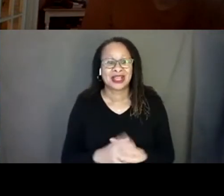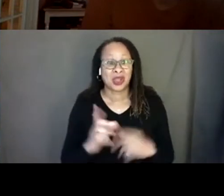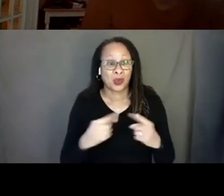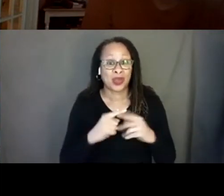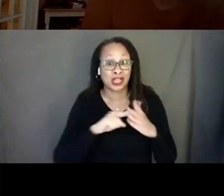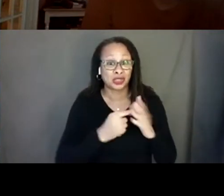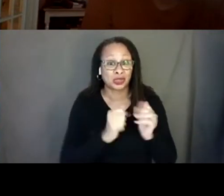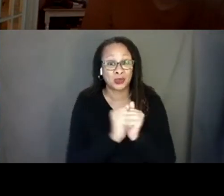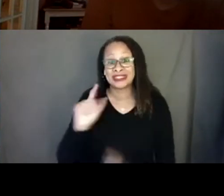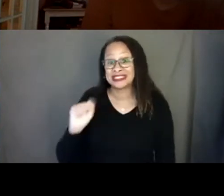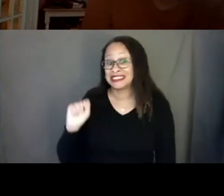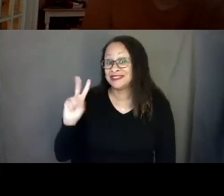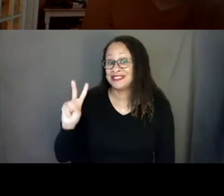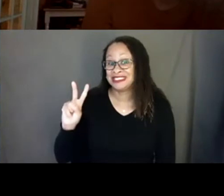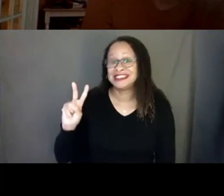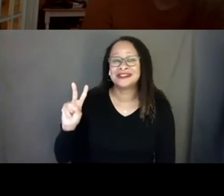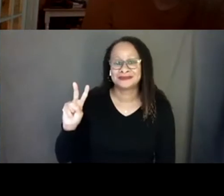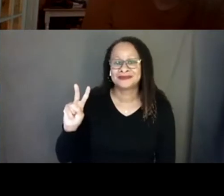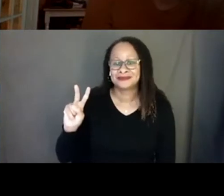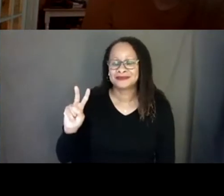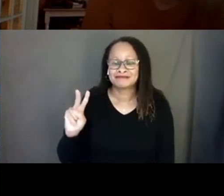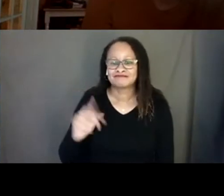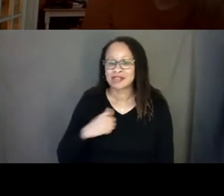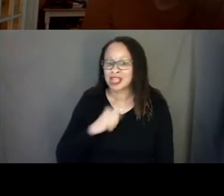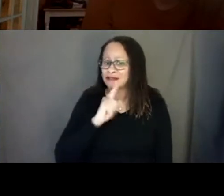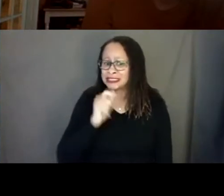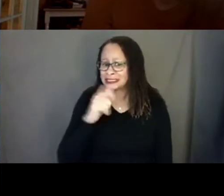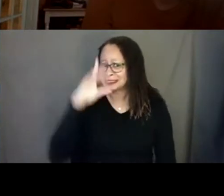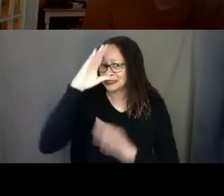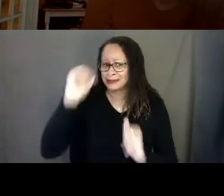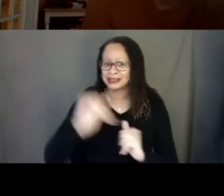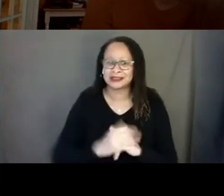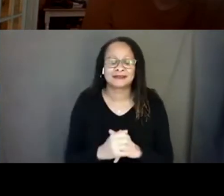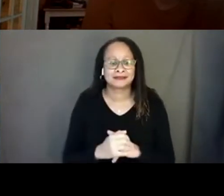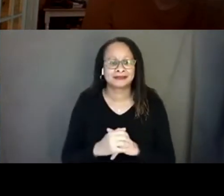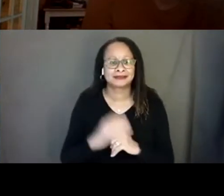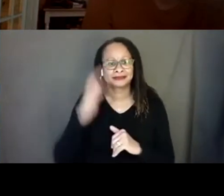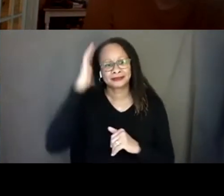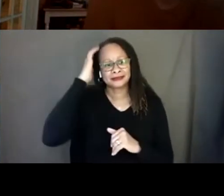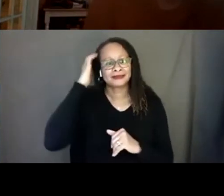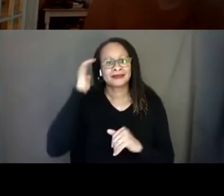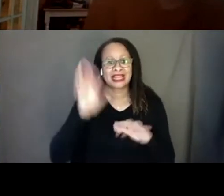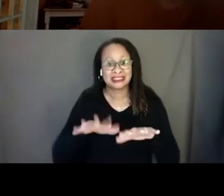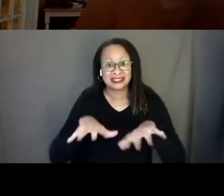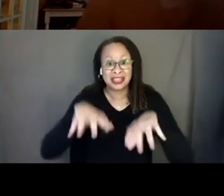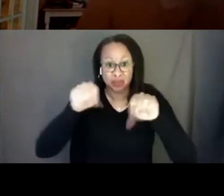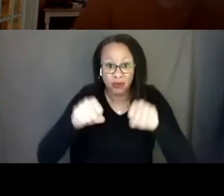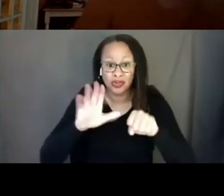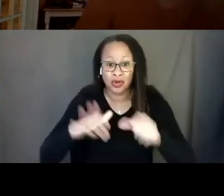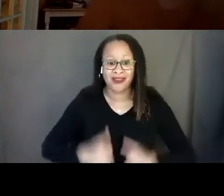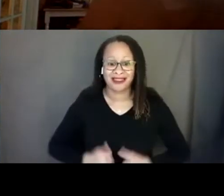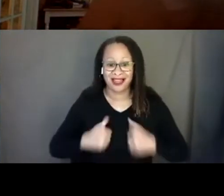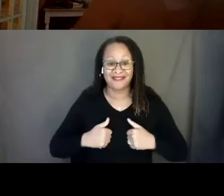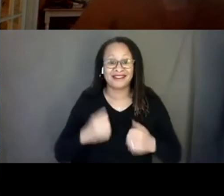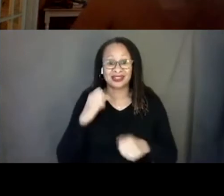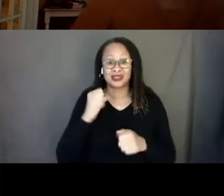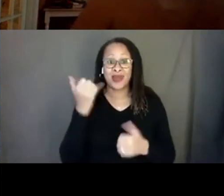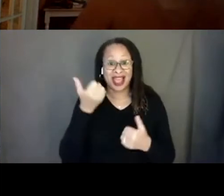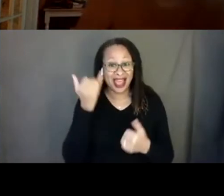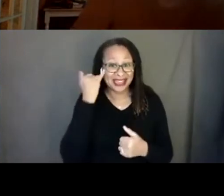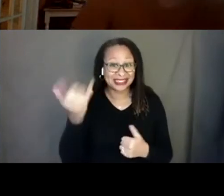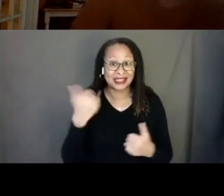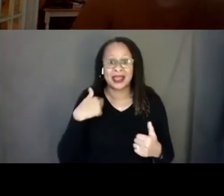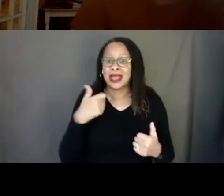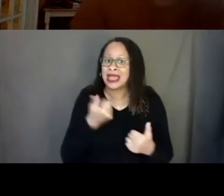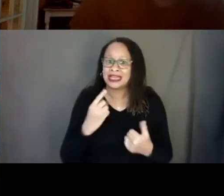TV, I didn't really expect. Like, it takes over your life. So the idea that any of us would do this work at